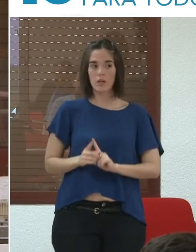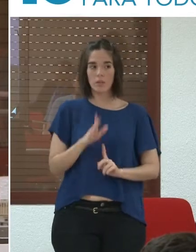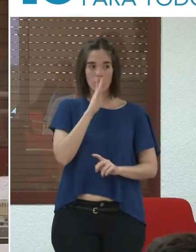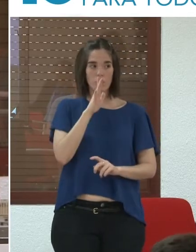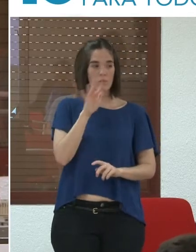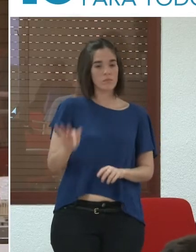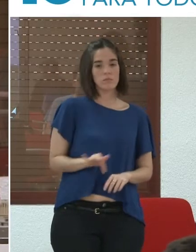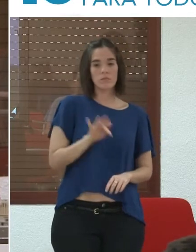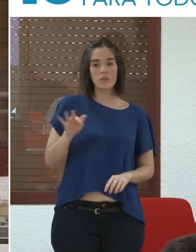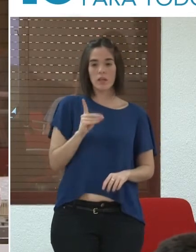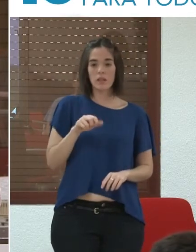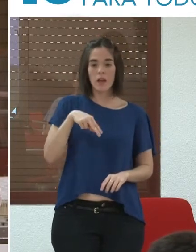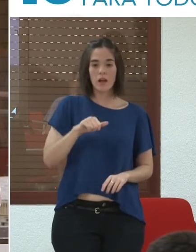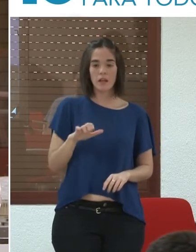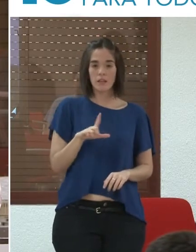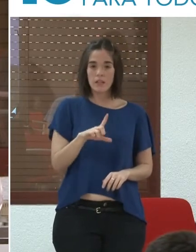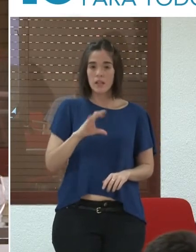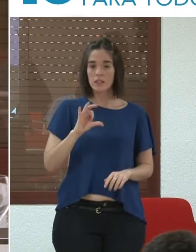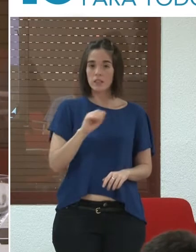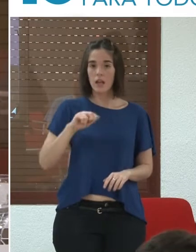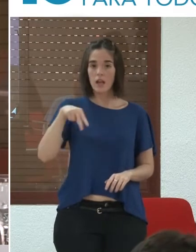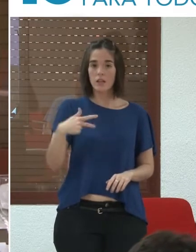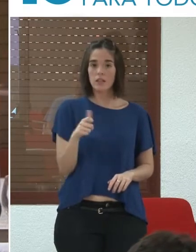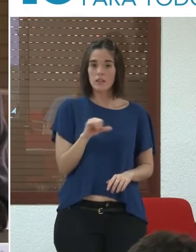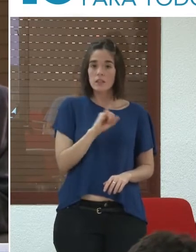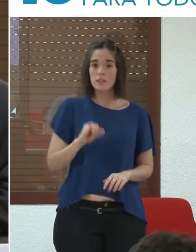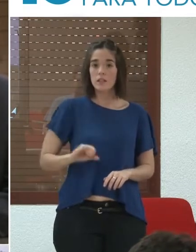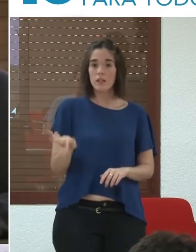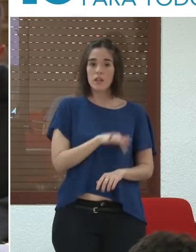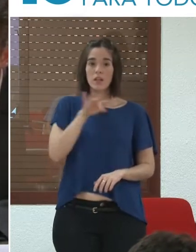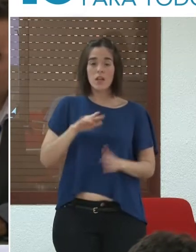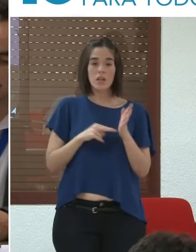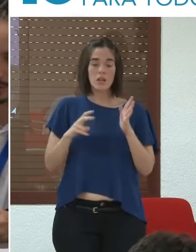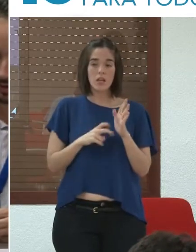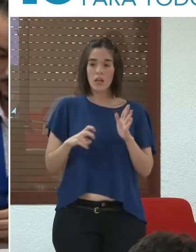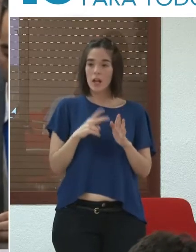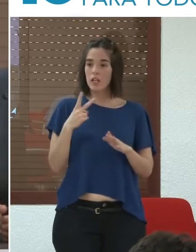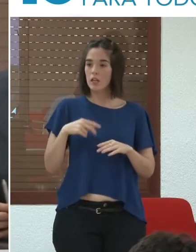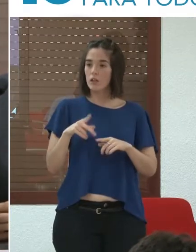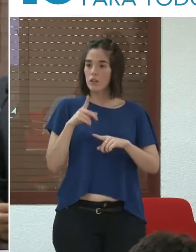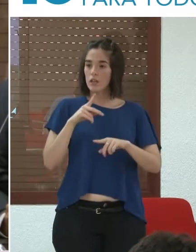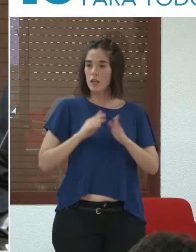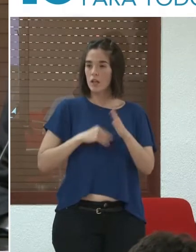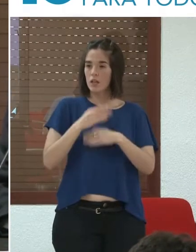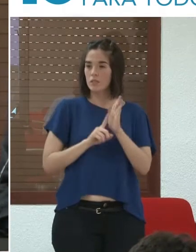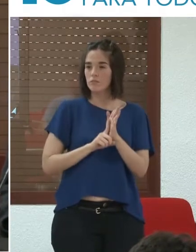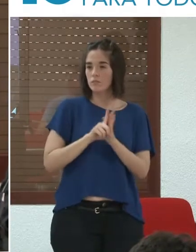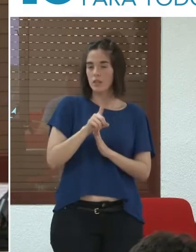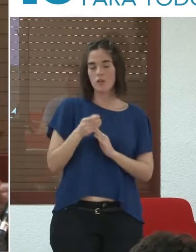order, and now we will start with the presentation of Daniel Sanchez, who is an